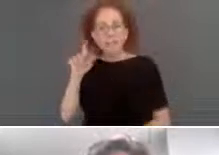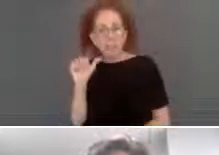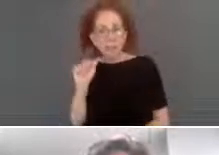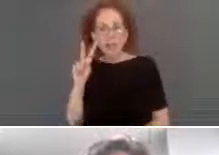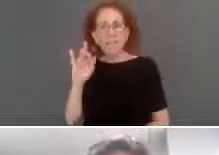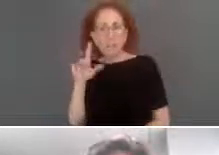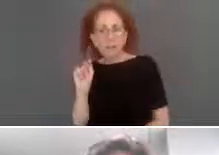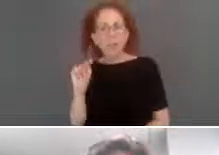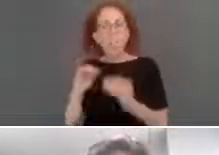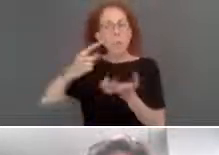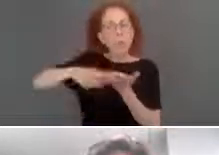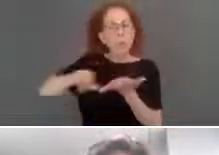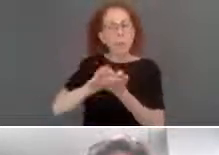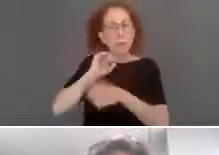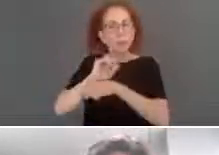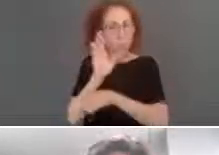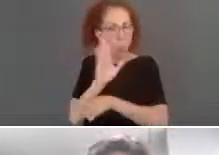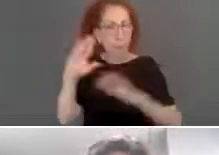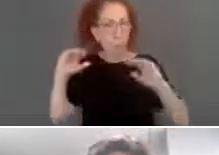more about that today and